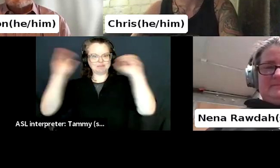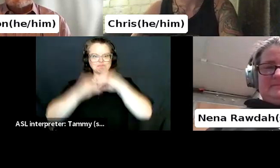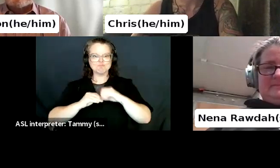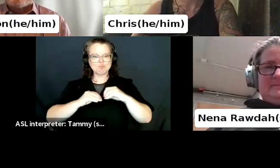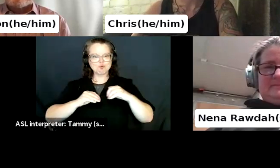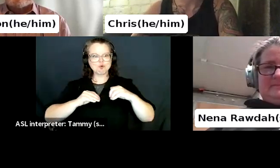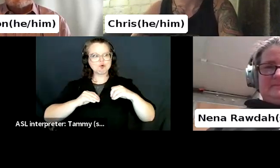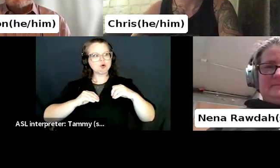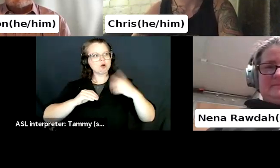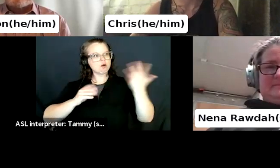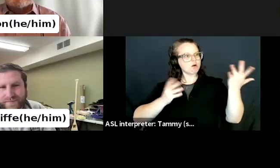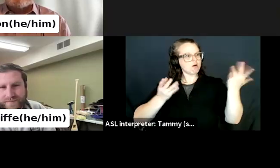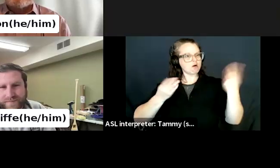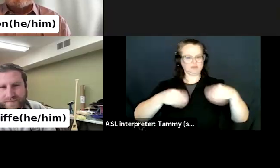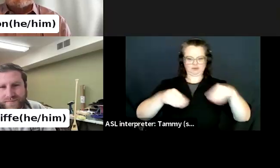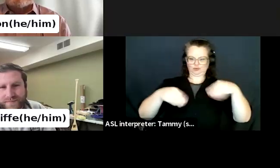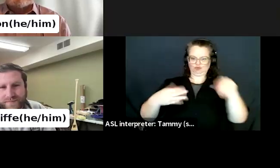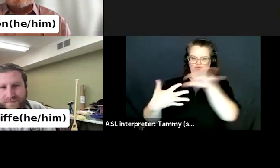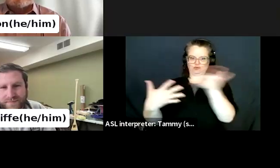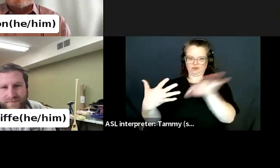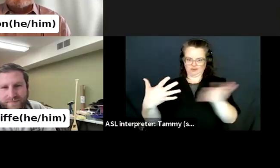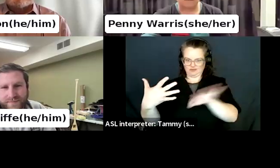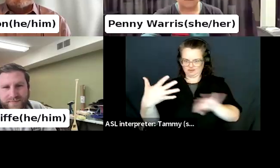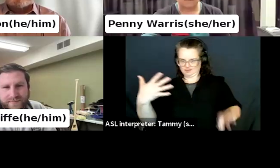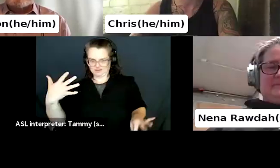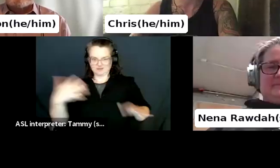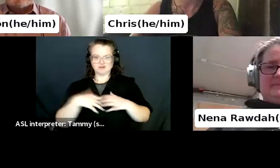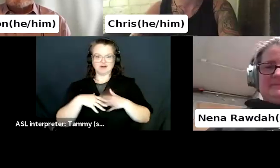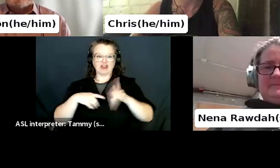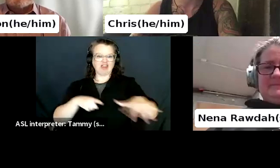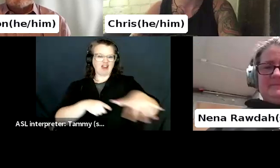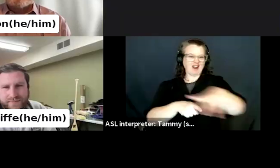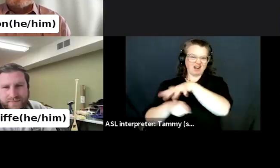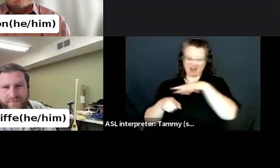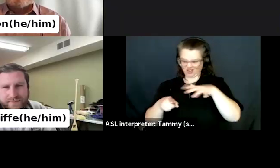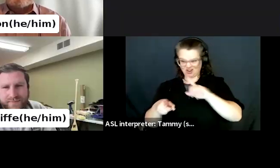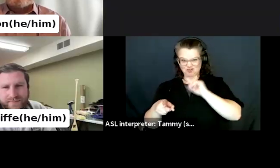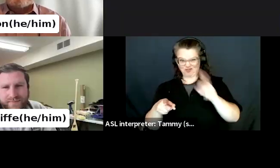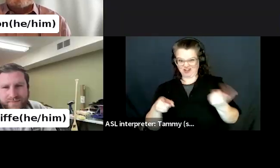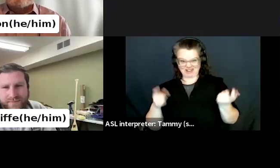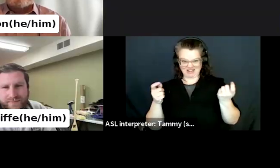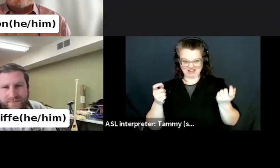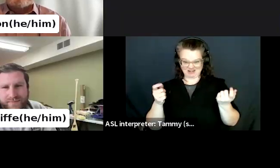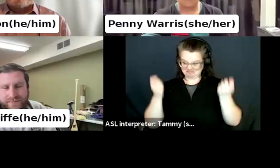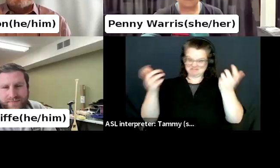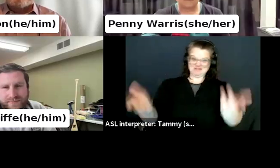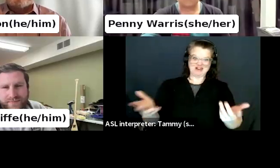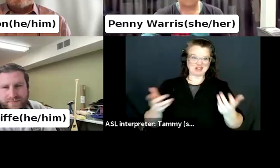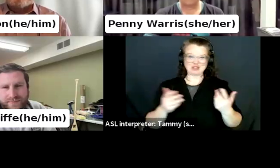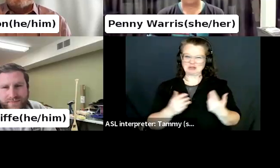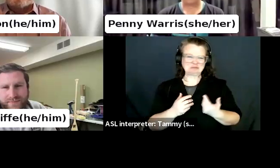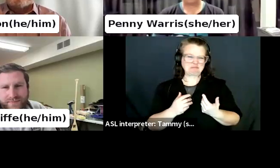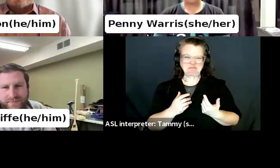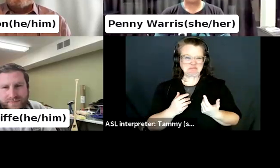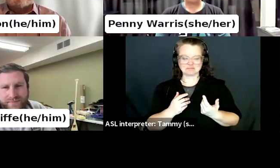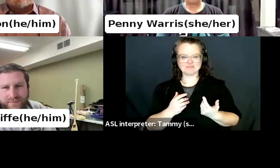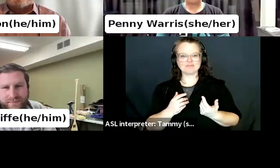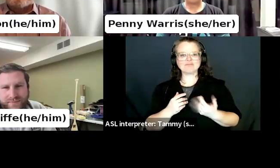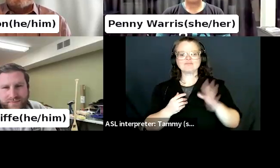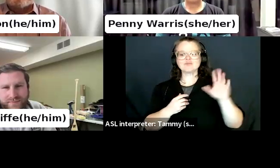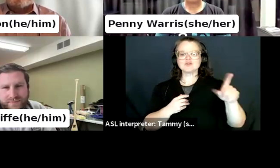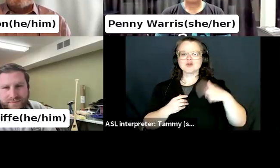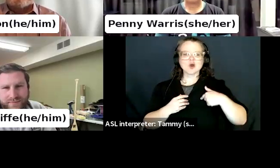I decided I was only going to take the risk if we found the perfect space, um, and we found the perfect space near Trinity